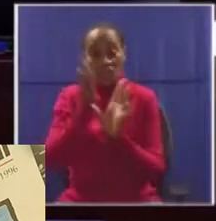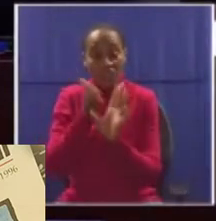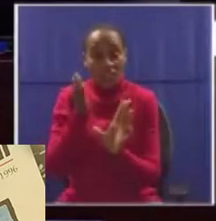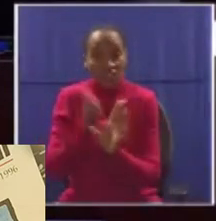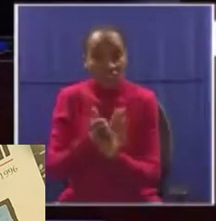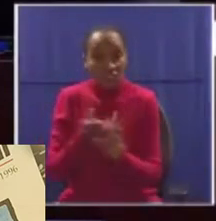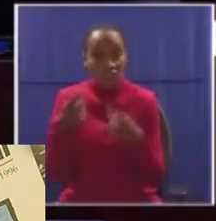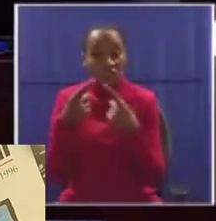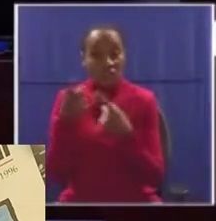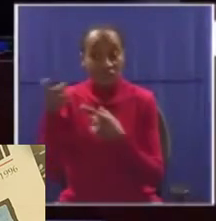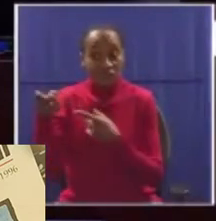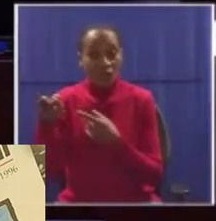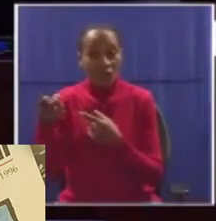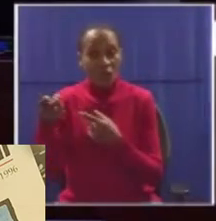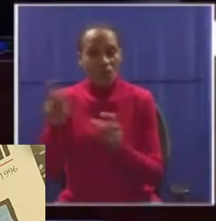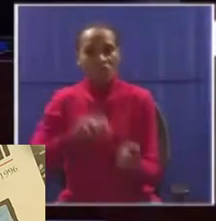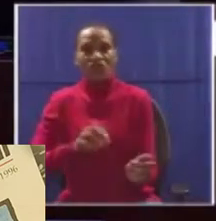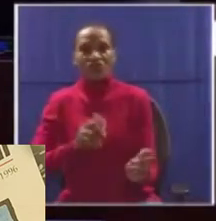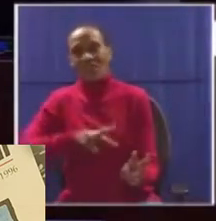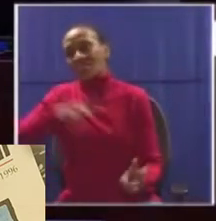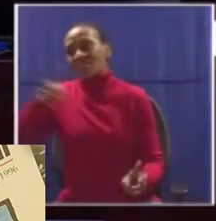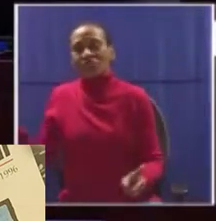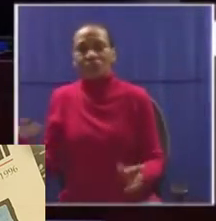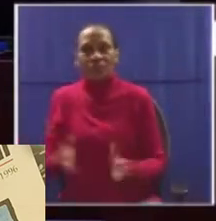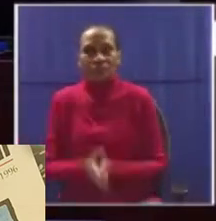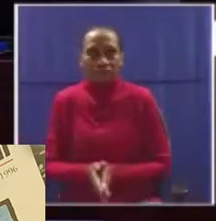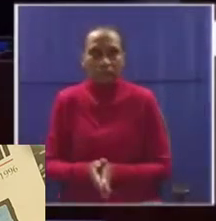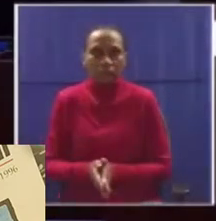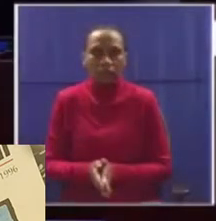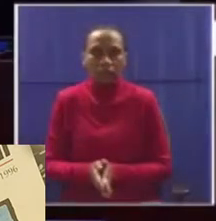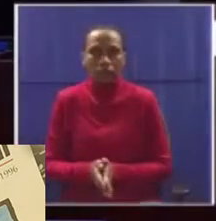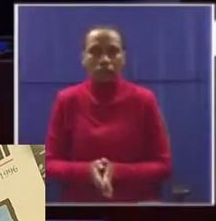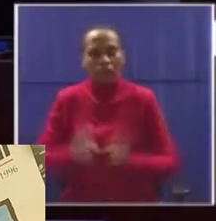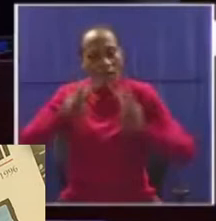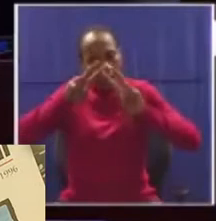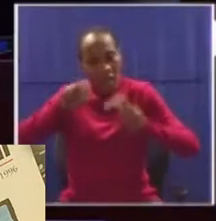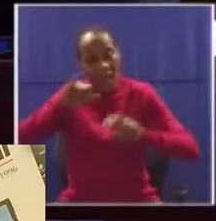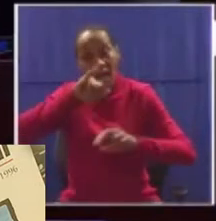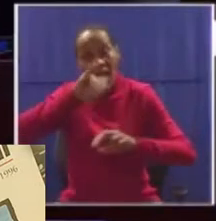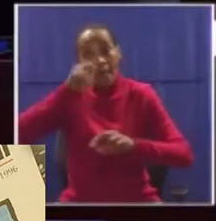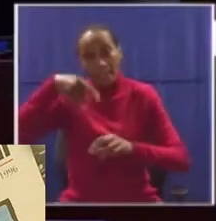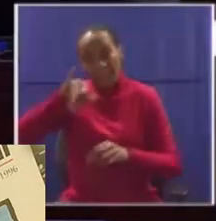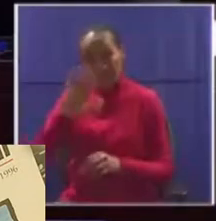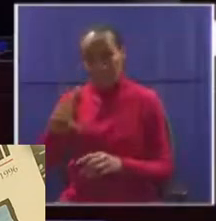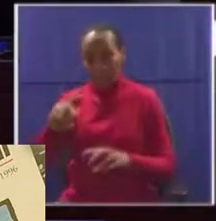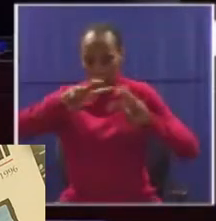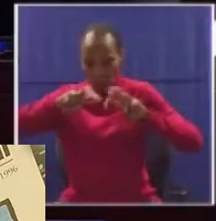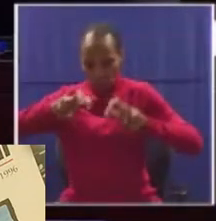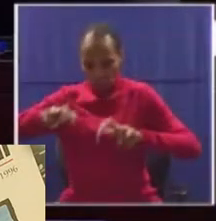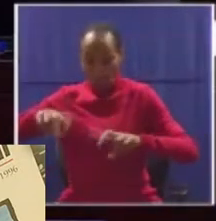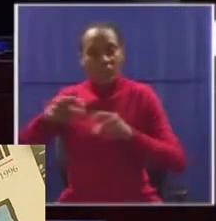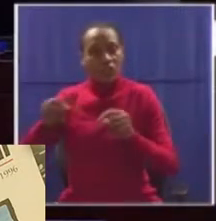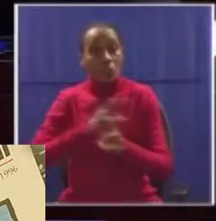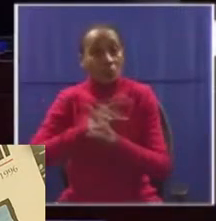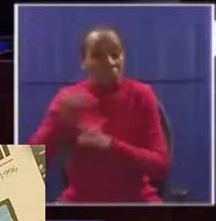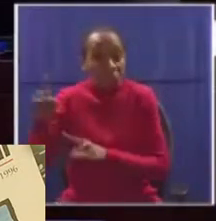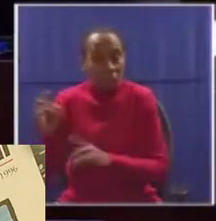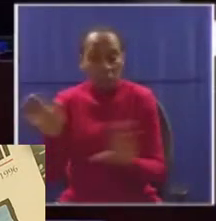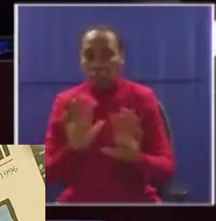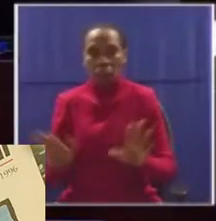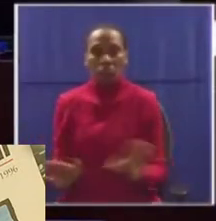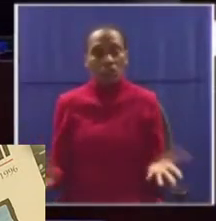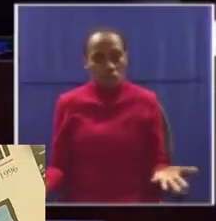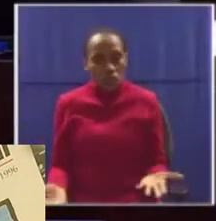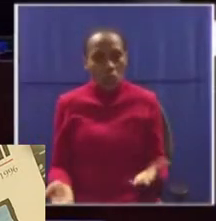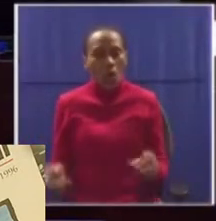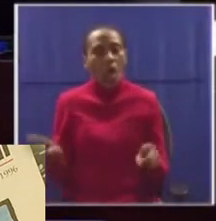these illegal activities iPad attempted to investigate this unsuccessful these allegations